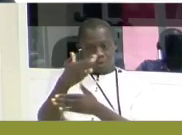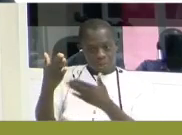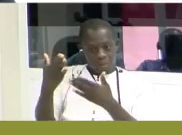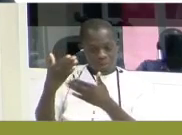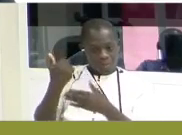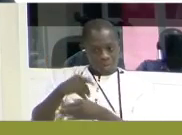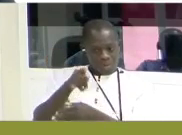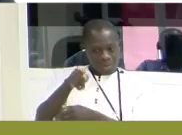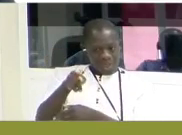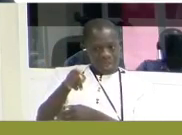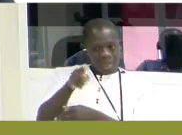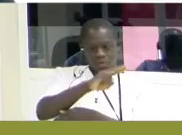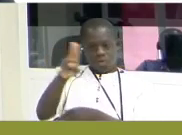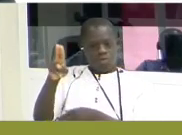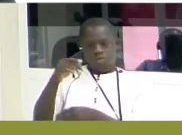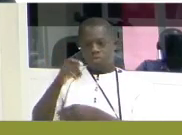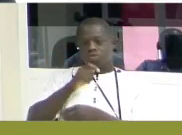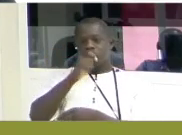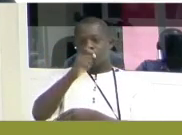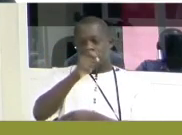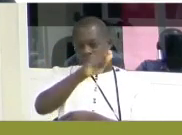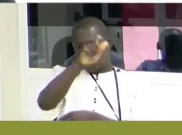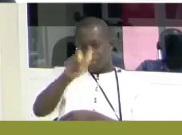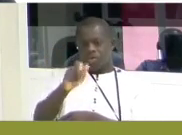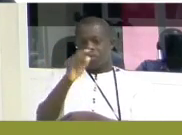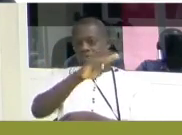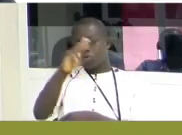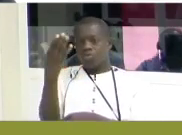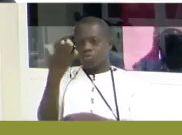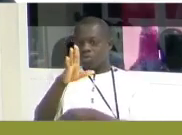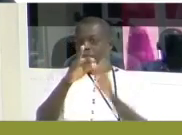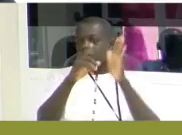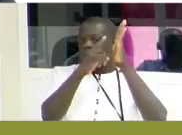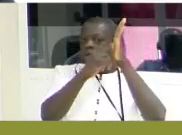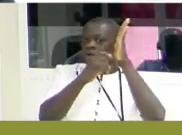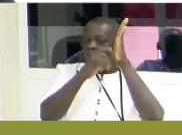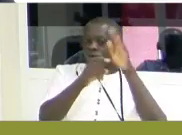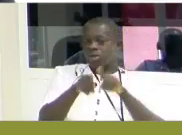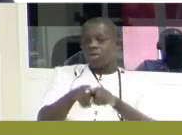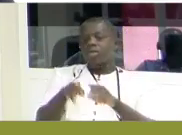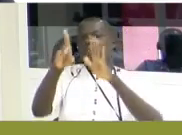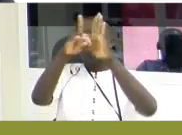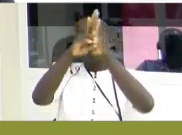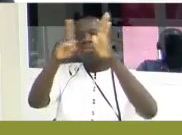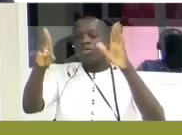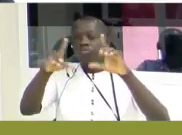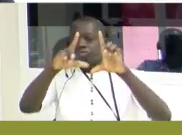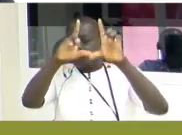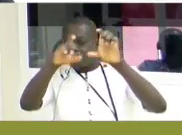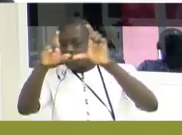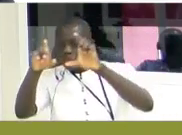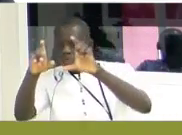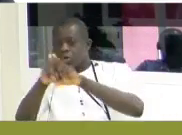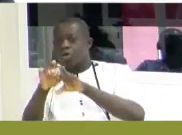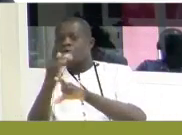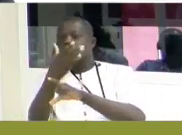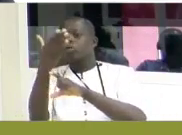not journalists. They are not from the radio station. Even the private photographers, they are not from the, some of them are from the